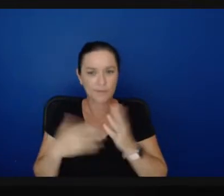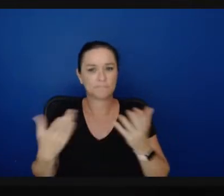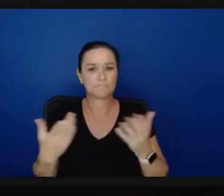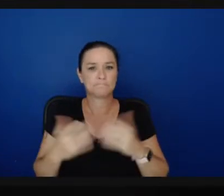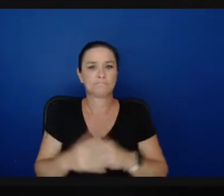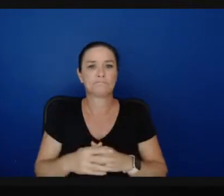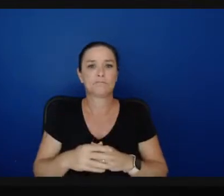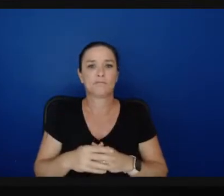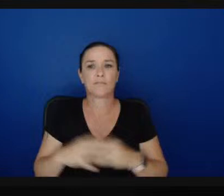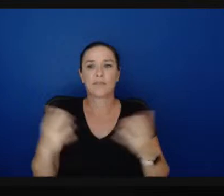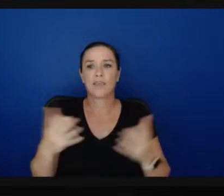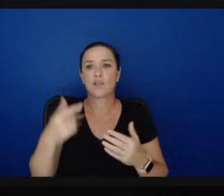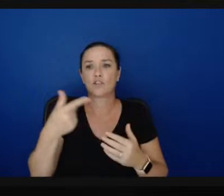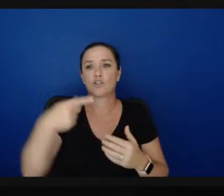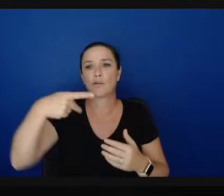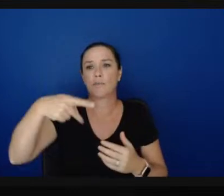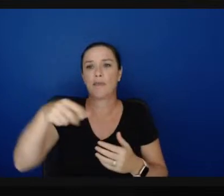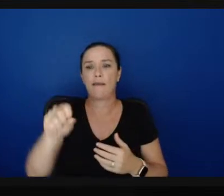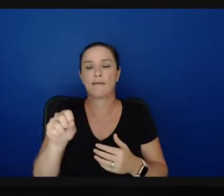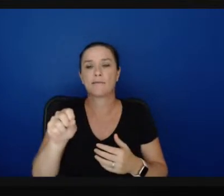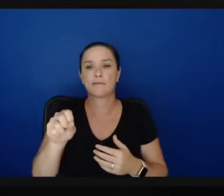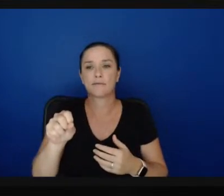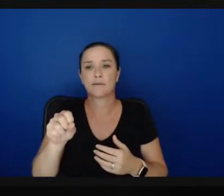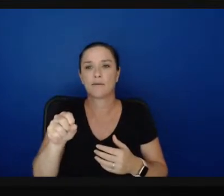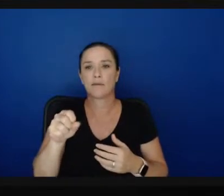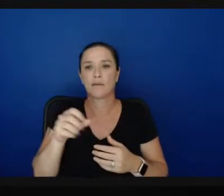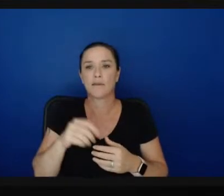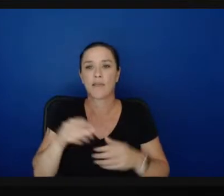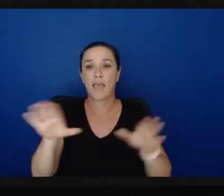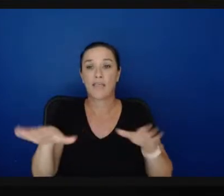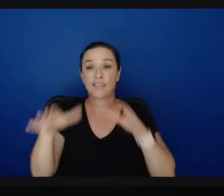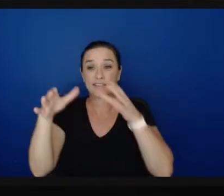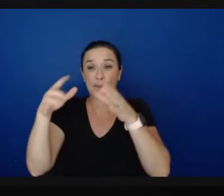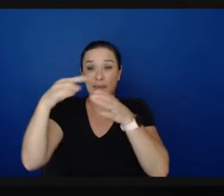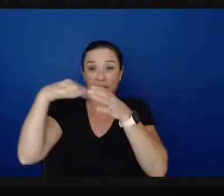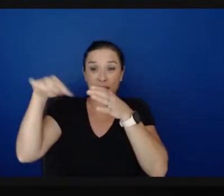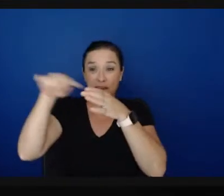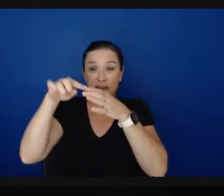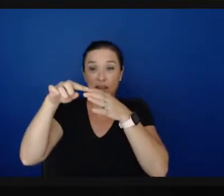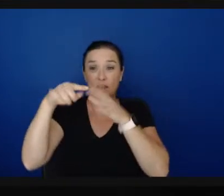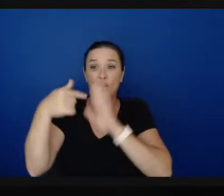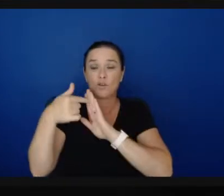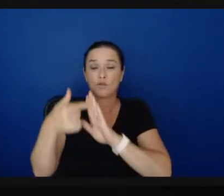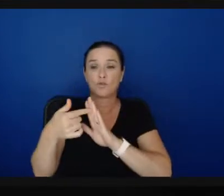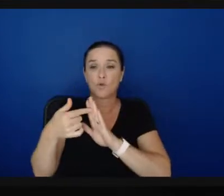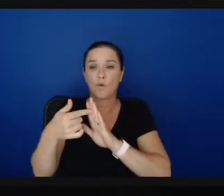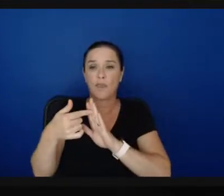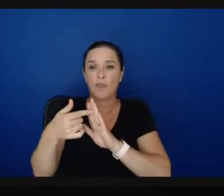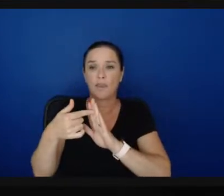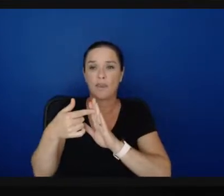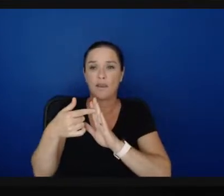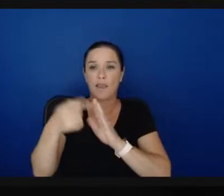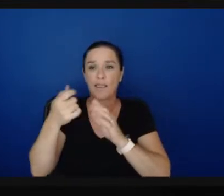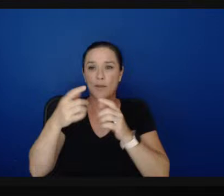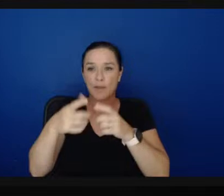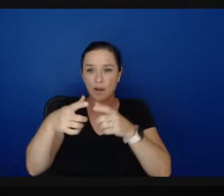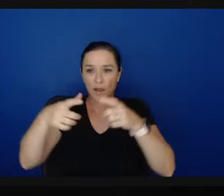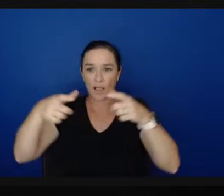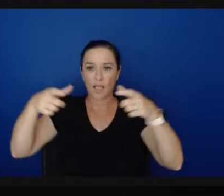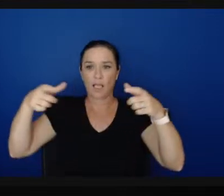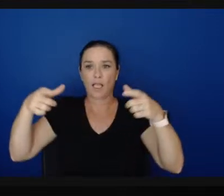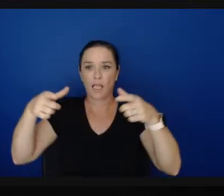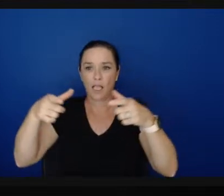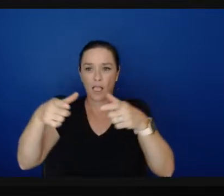And here's our GPS. GPS at the summit, showing occasionally inflating, occasionally